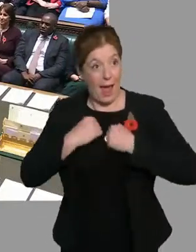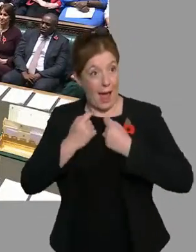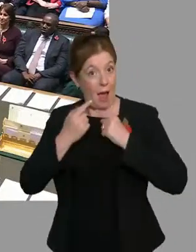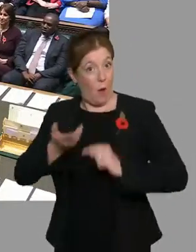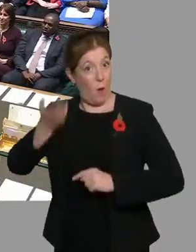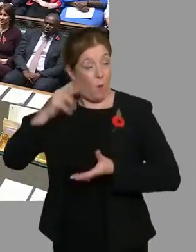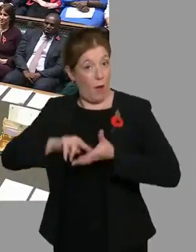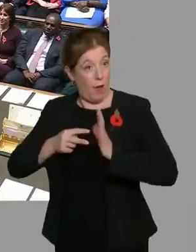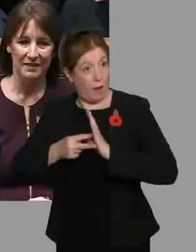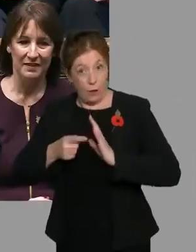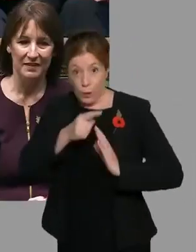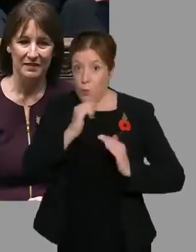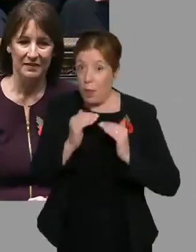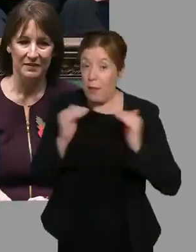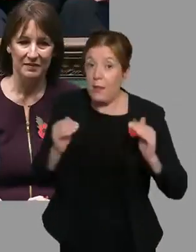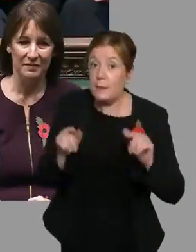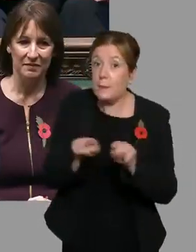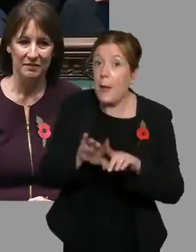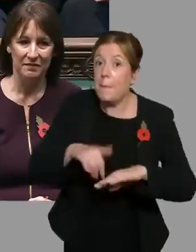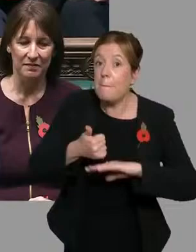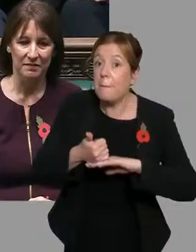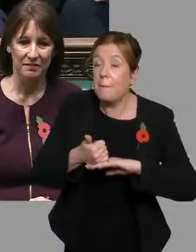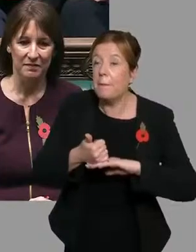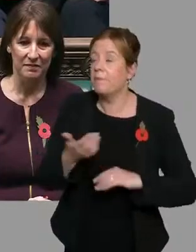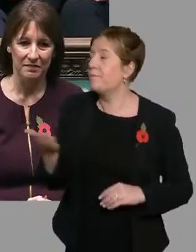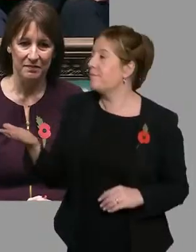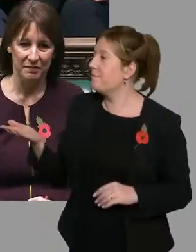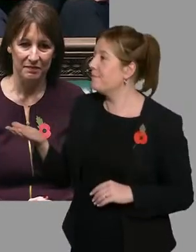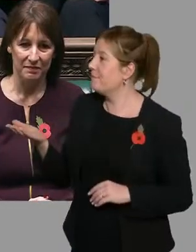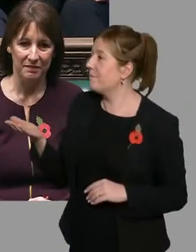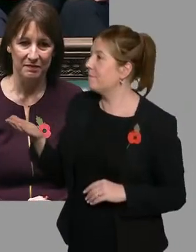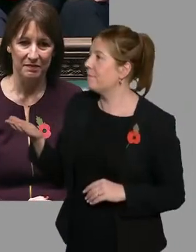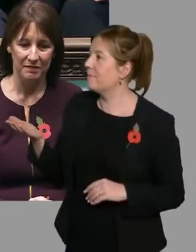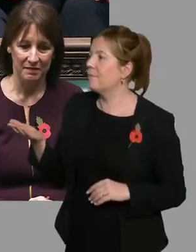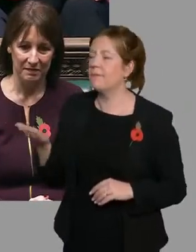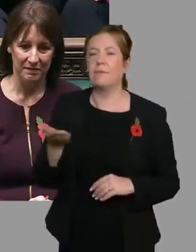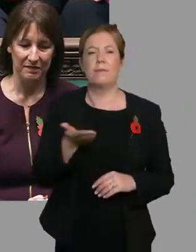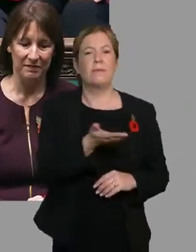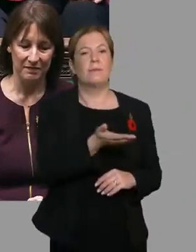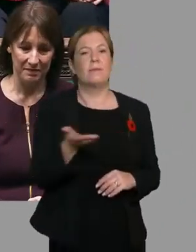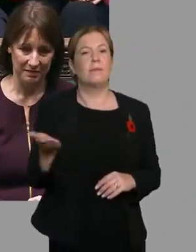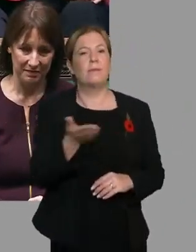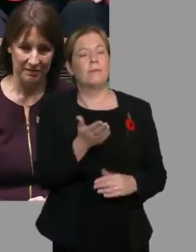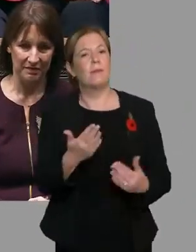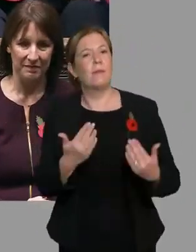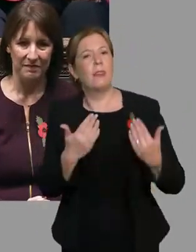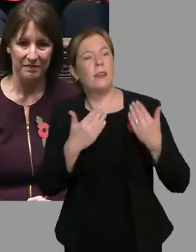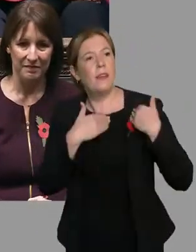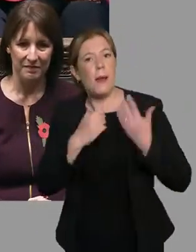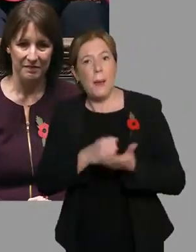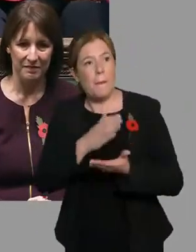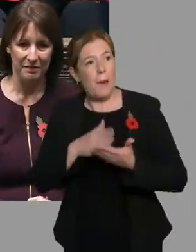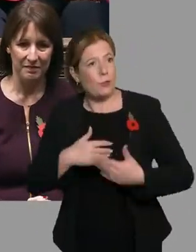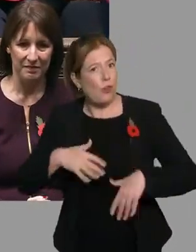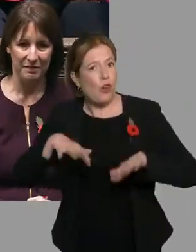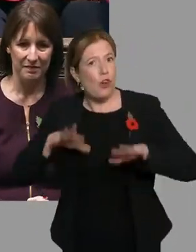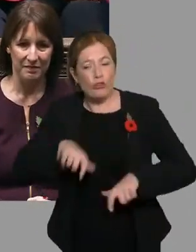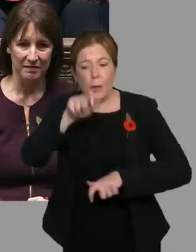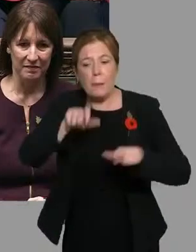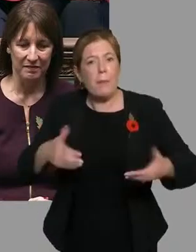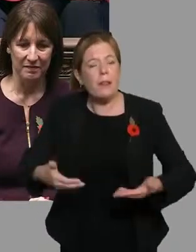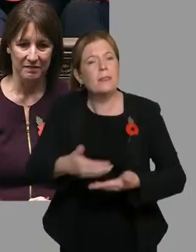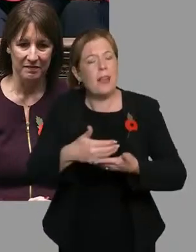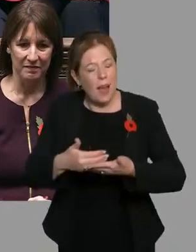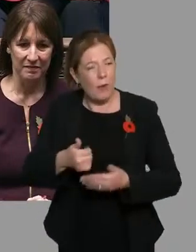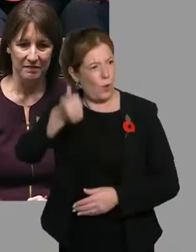Mr. Speaker, there is no more important duty than keeping the people of this country safe. And it was the Labour government that signed the